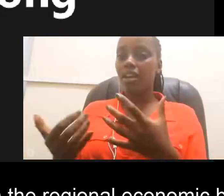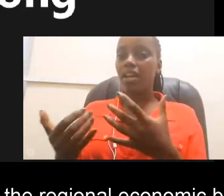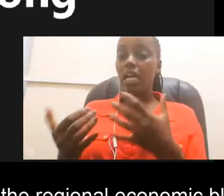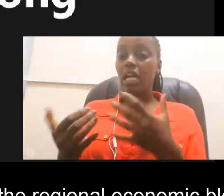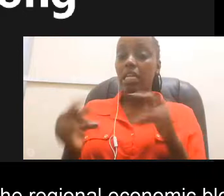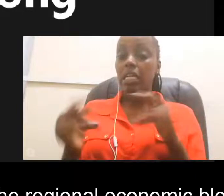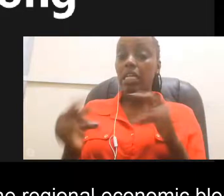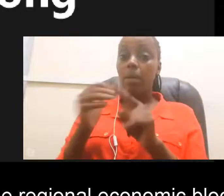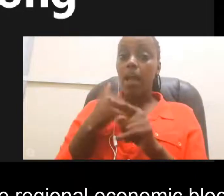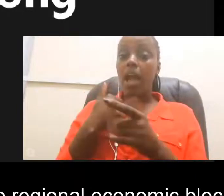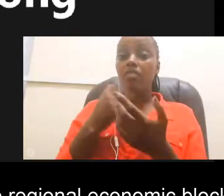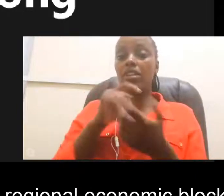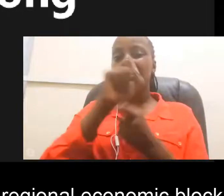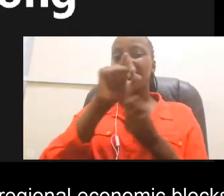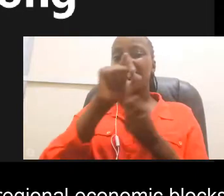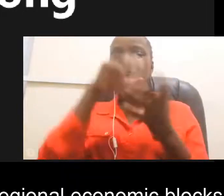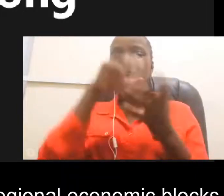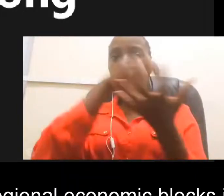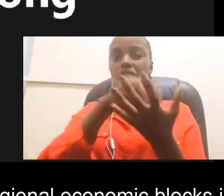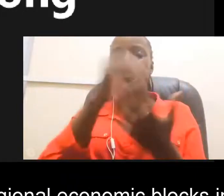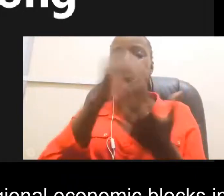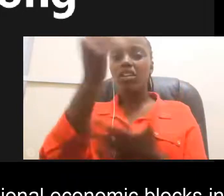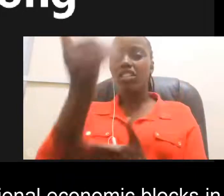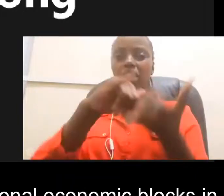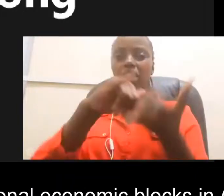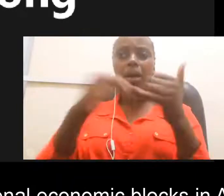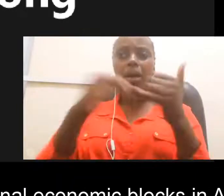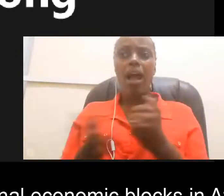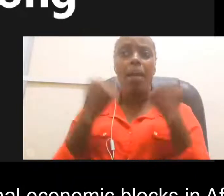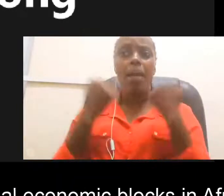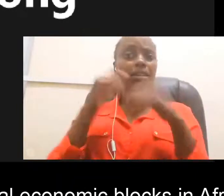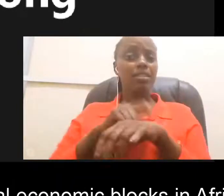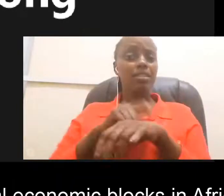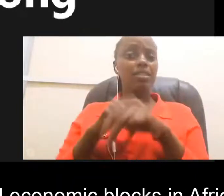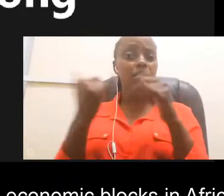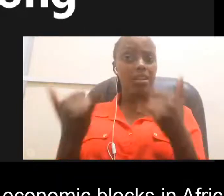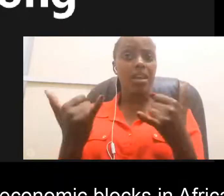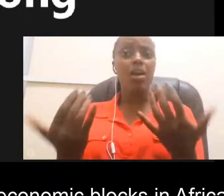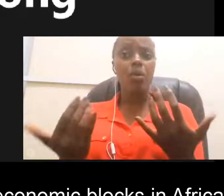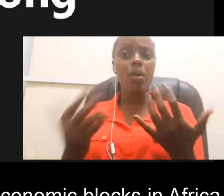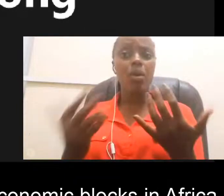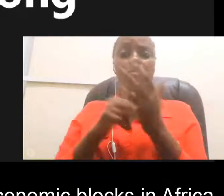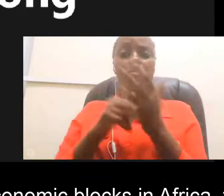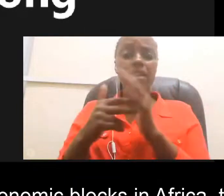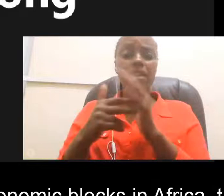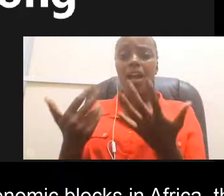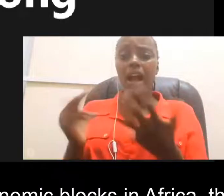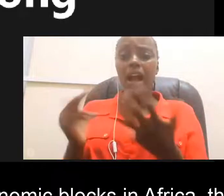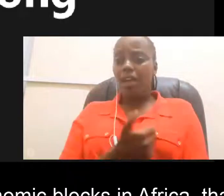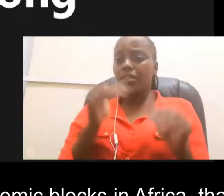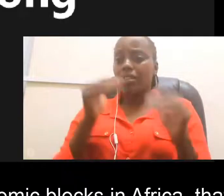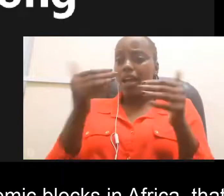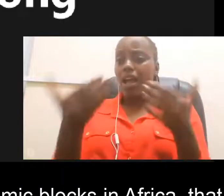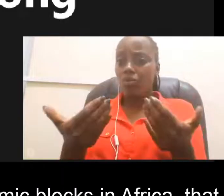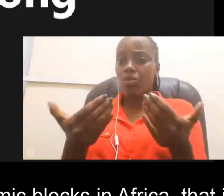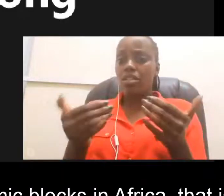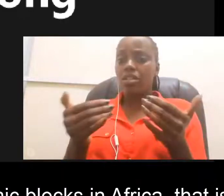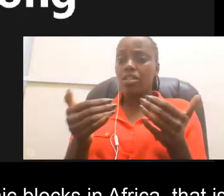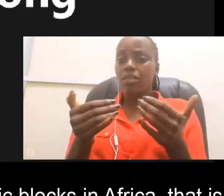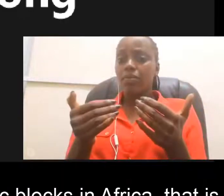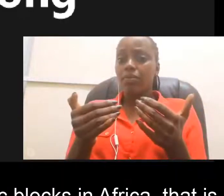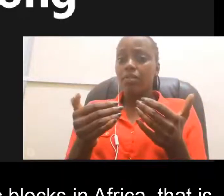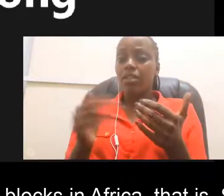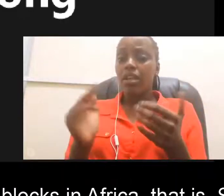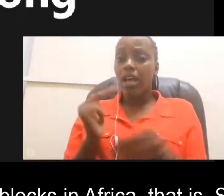certain instances that child marriages are happening at this point. So how are we? How do